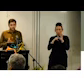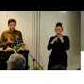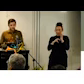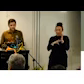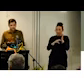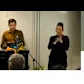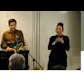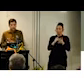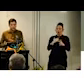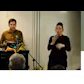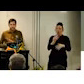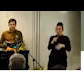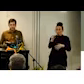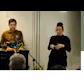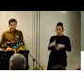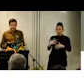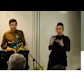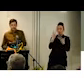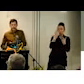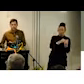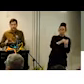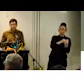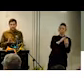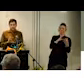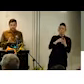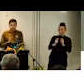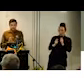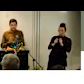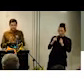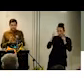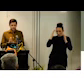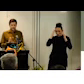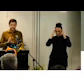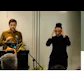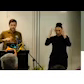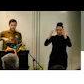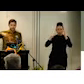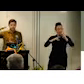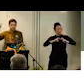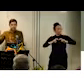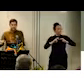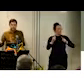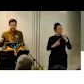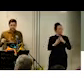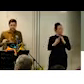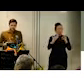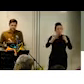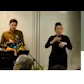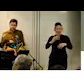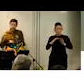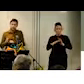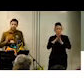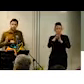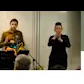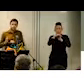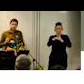wait for people to fall asleep, we measure their brain activity, and we wait for the time that we expect one of these slow waves to occur,